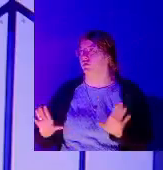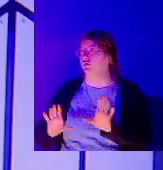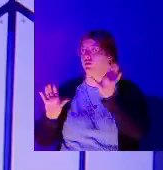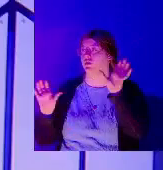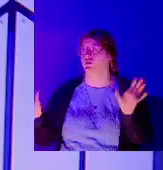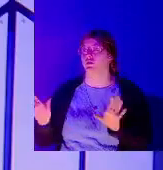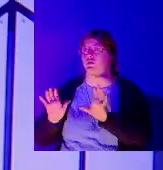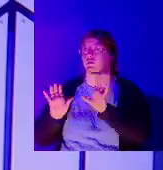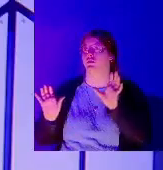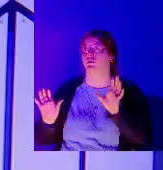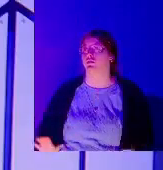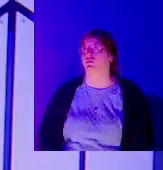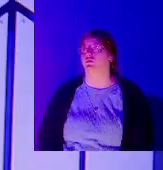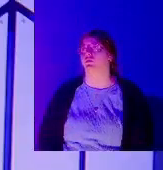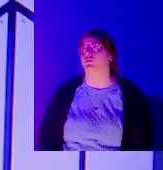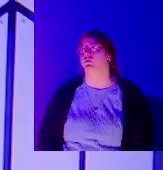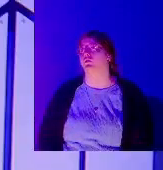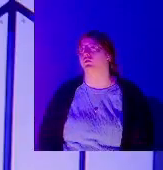done.